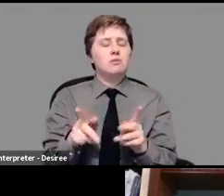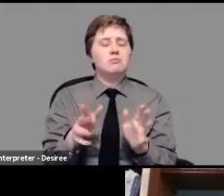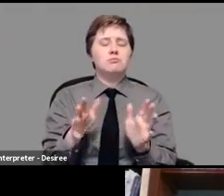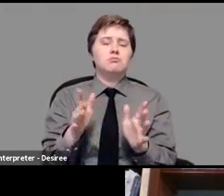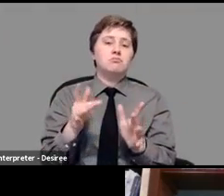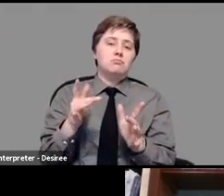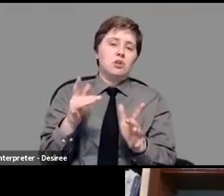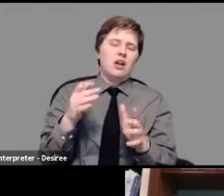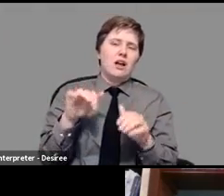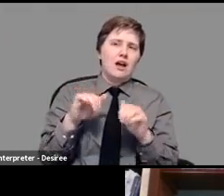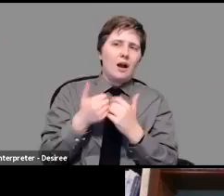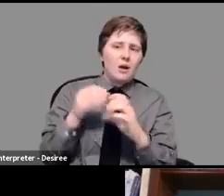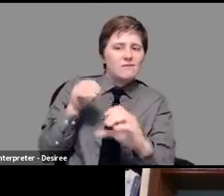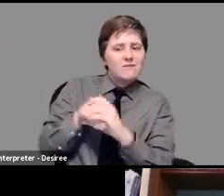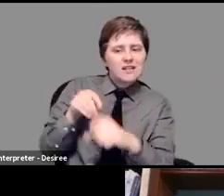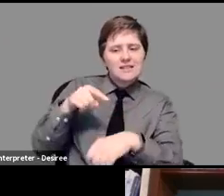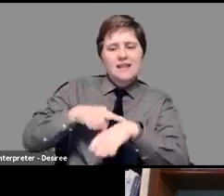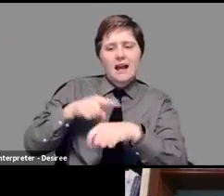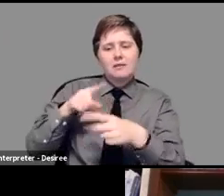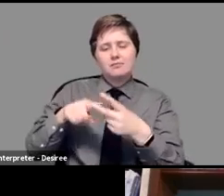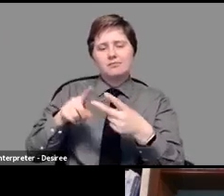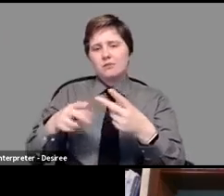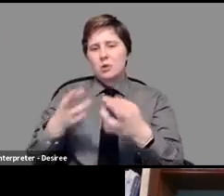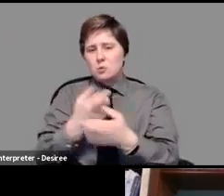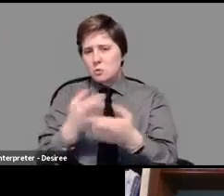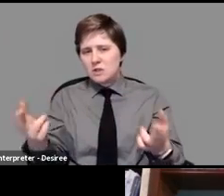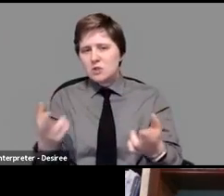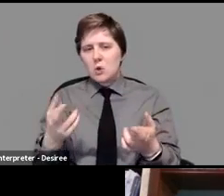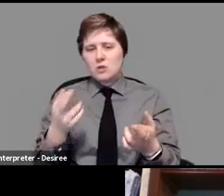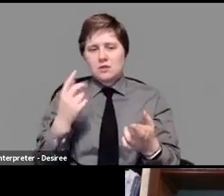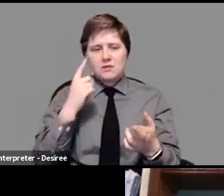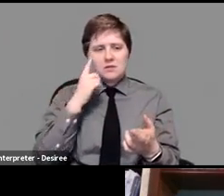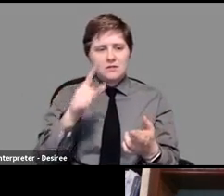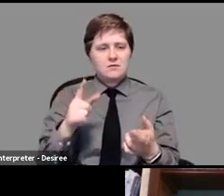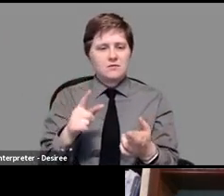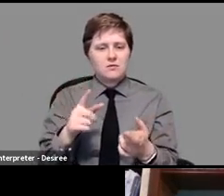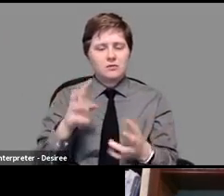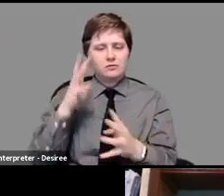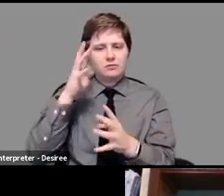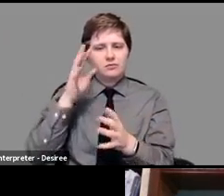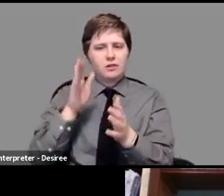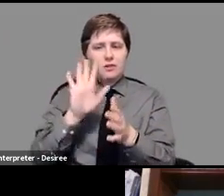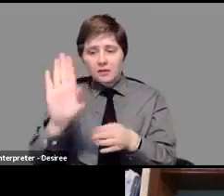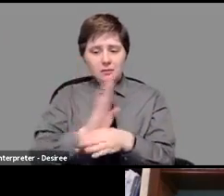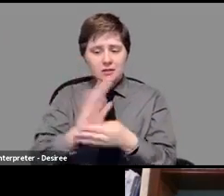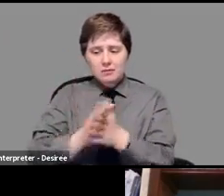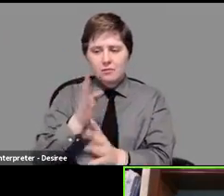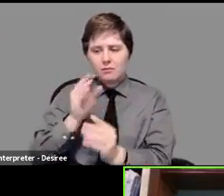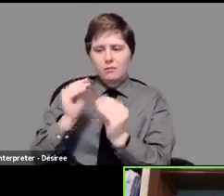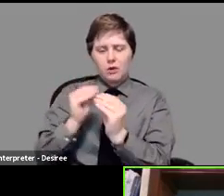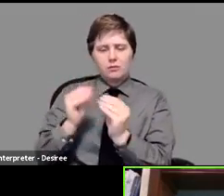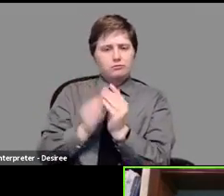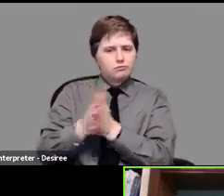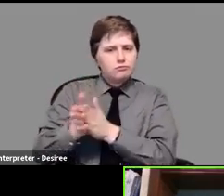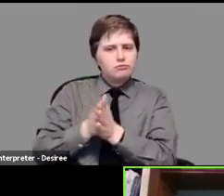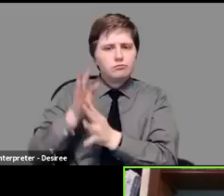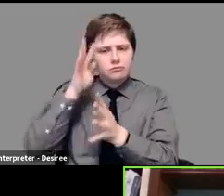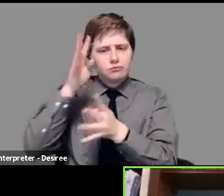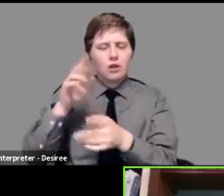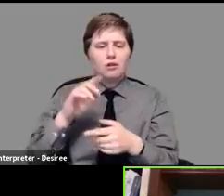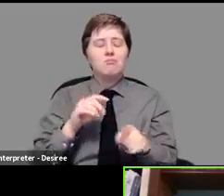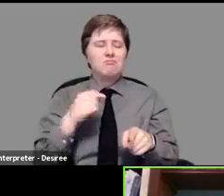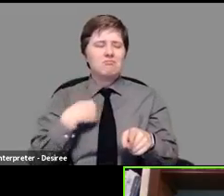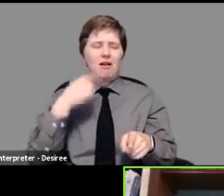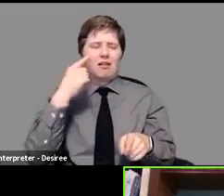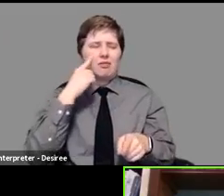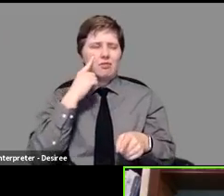to invest time and or just resources into innovating their businesses? I think when they see their business numbers start